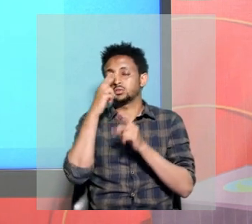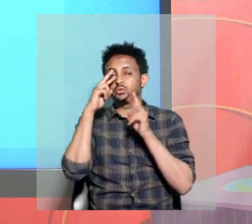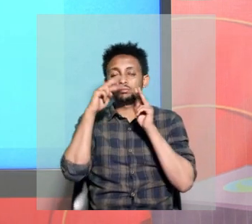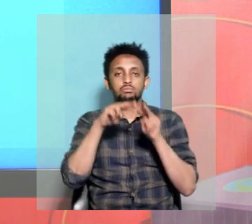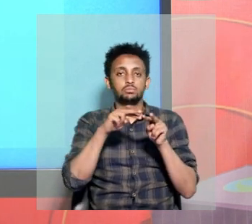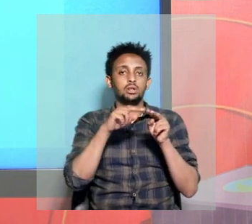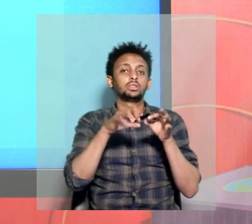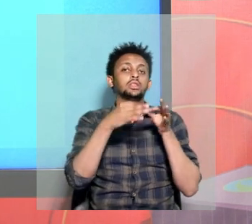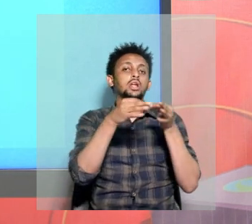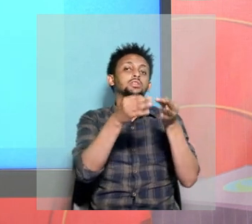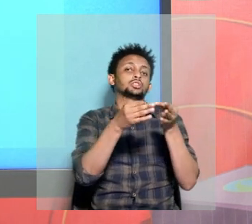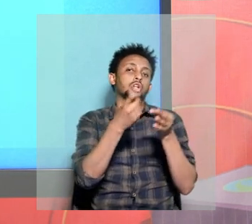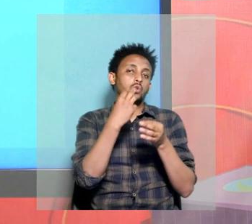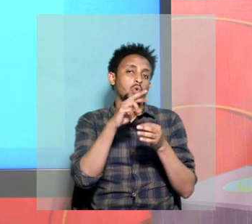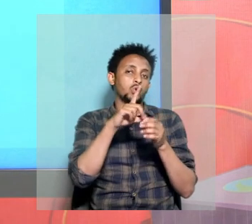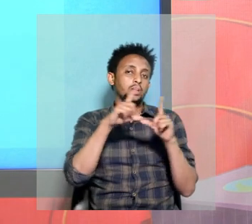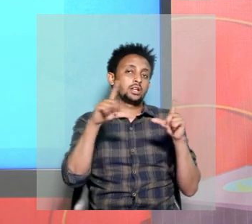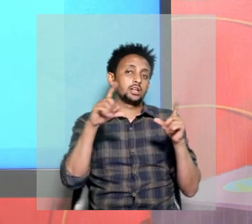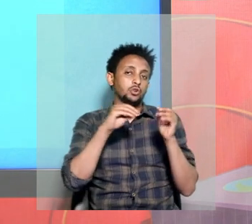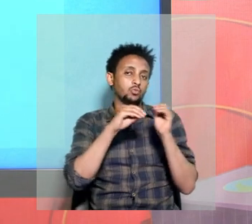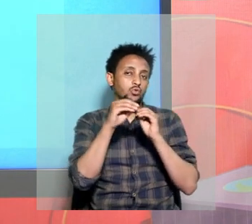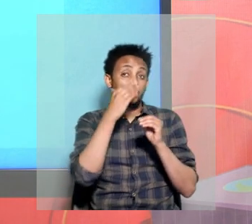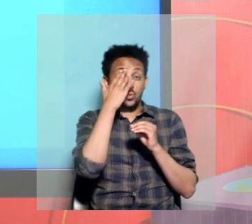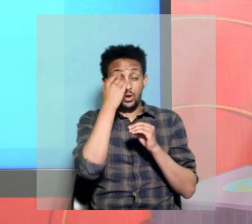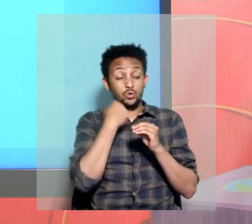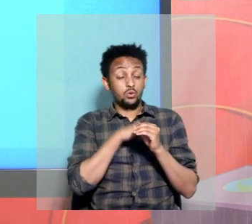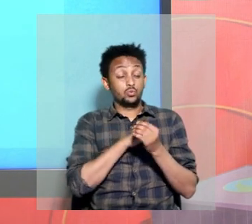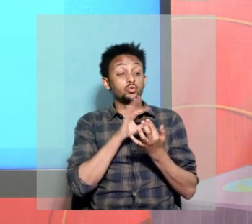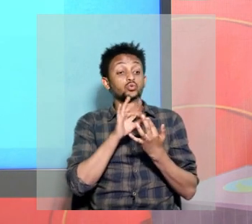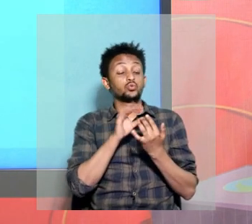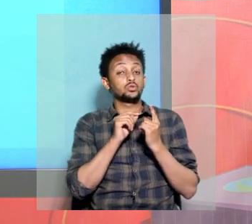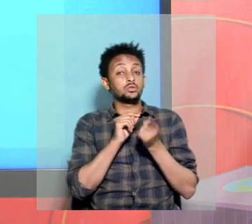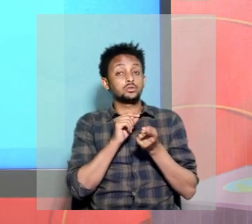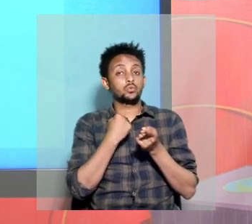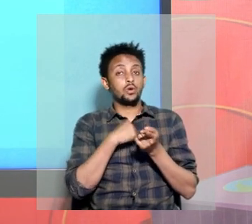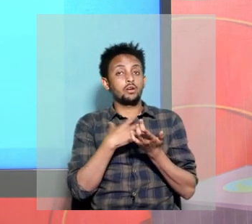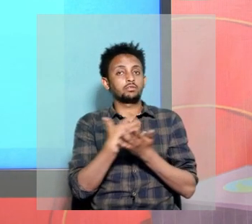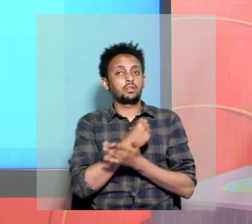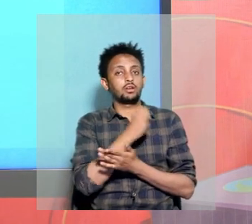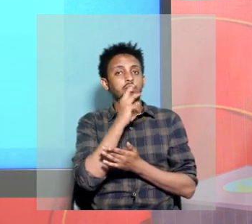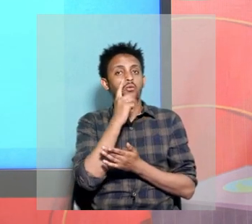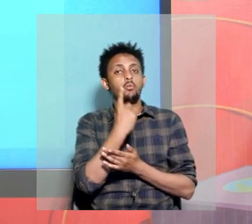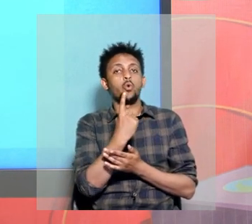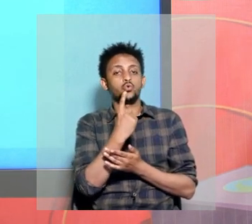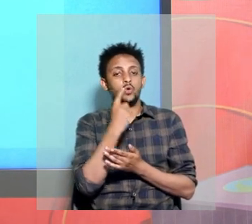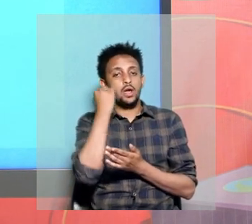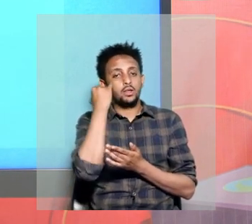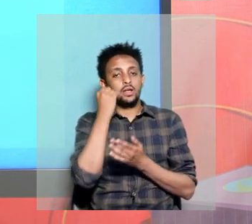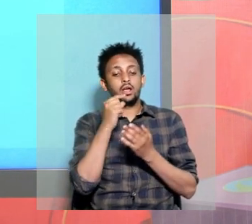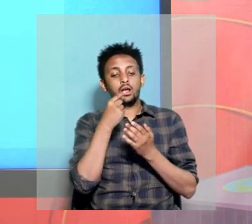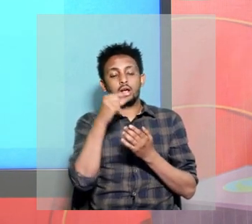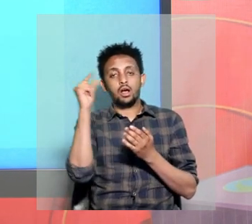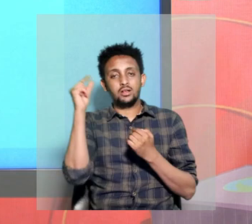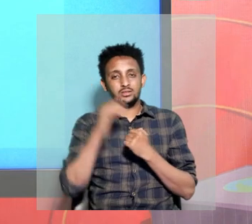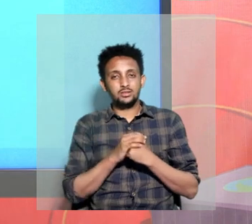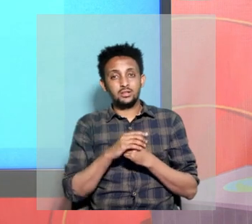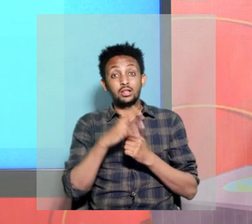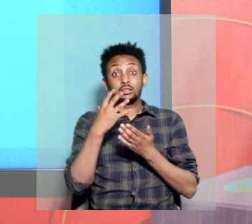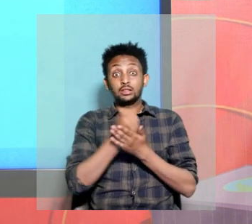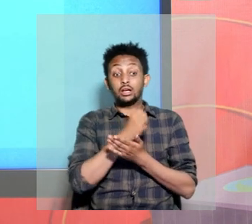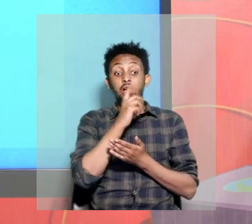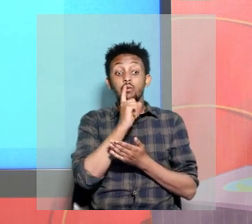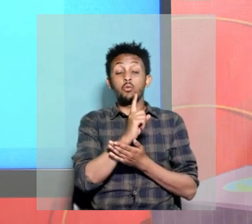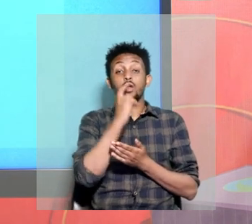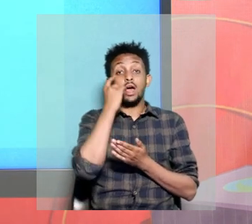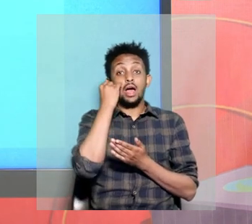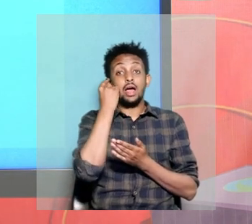the translational or the linear motion. That's why we are taking the monoatomic ideal gas. So taking the